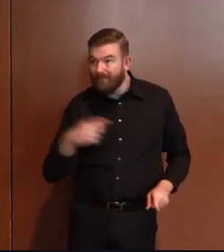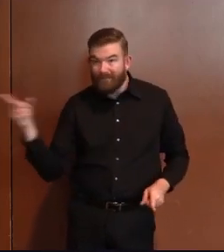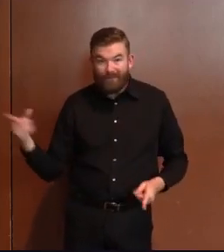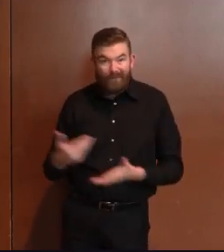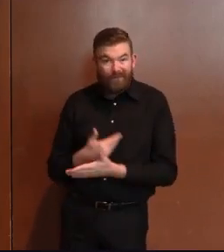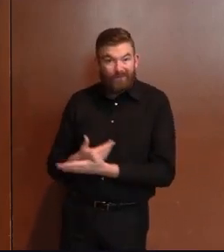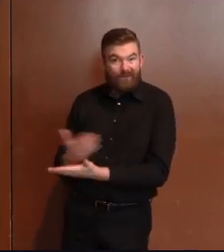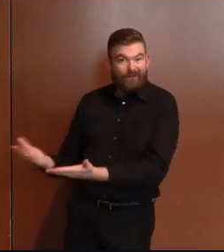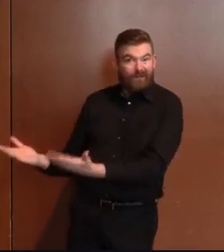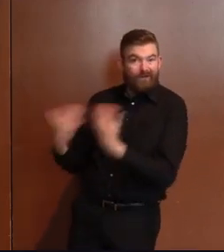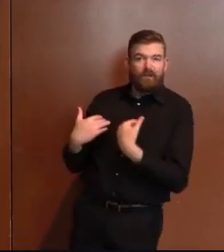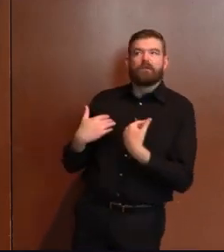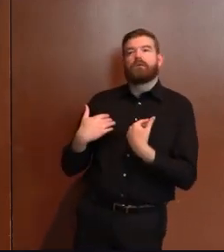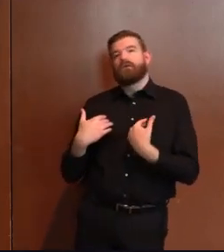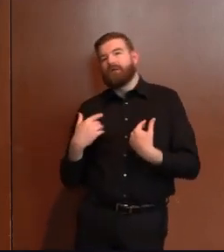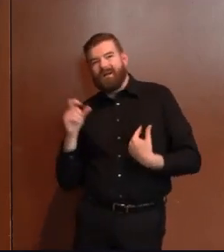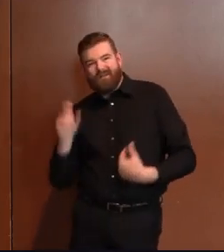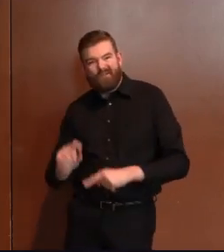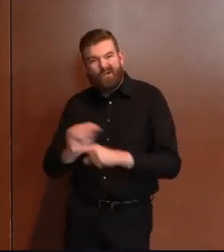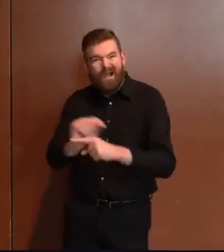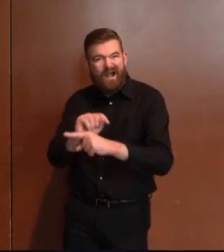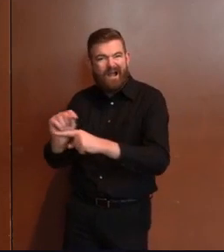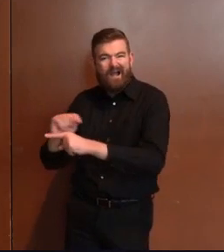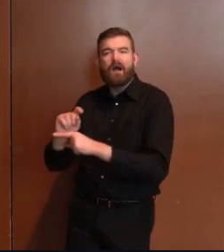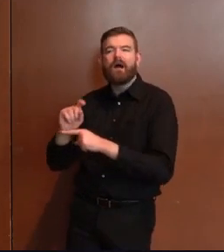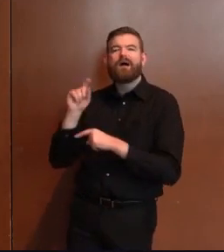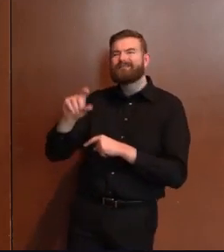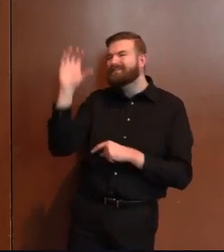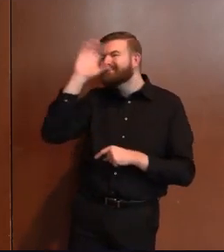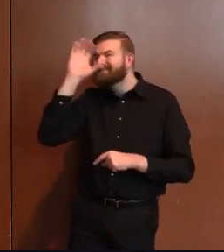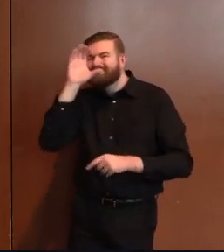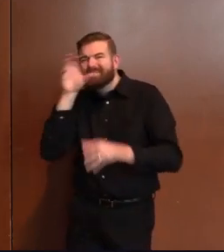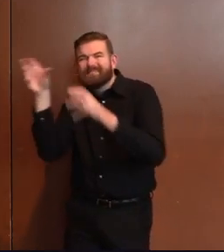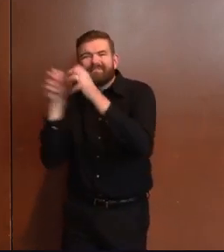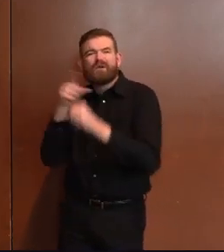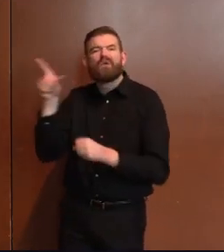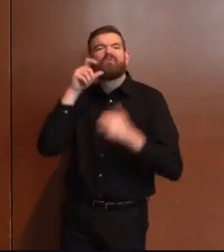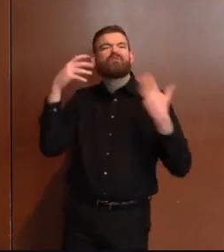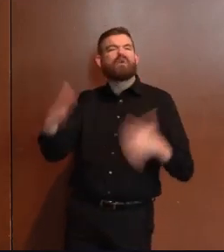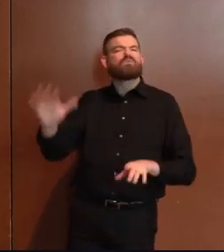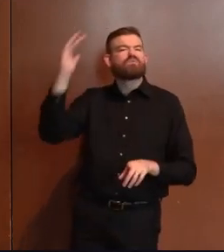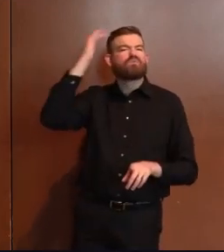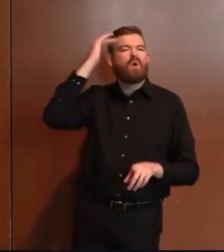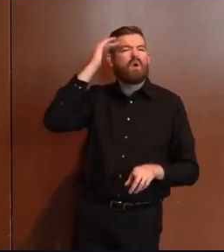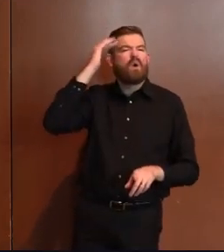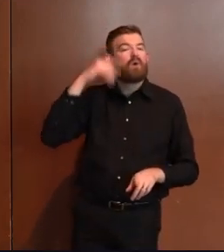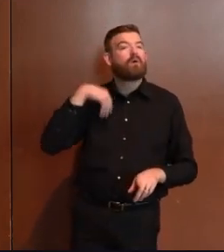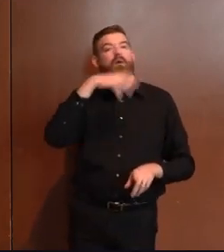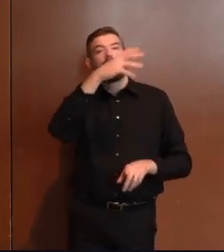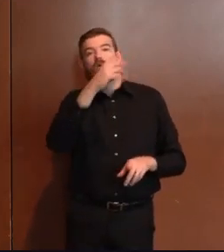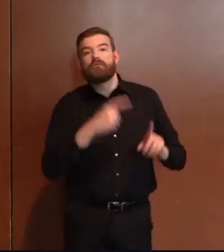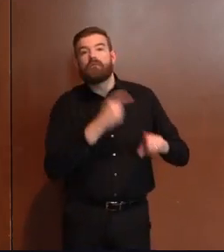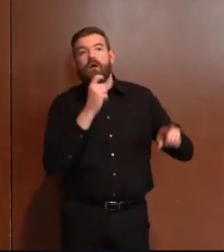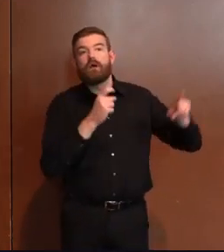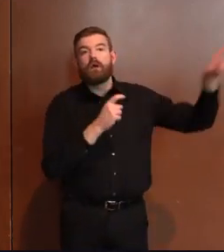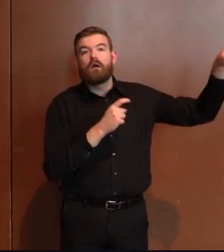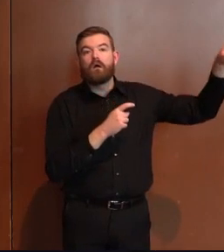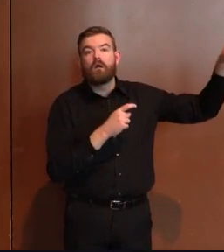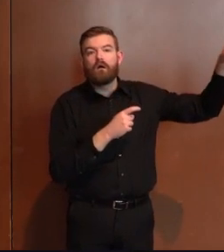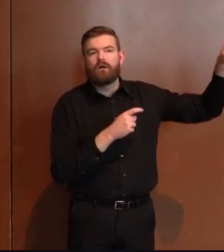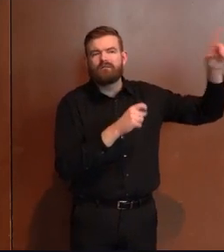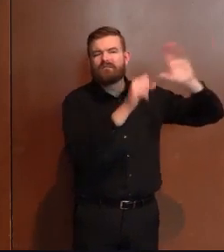do, we are doing, is following lead of some of the other states who are ahead of us, like Washington State, who had this first. They have a great program